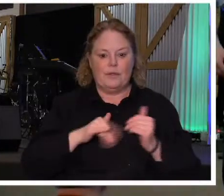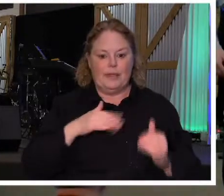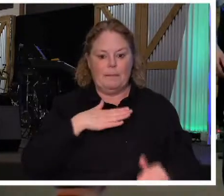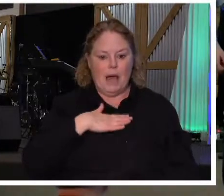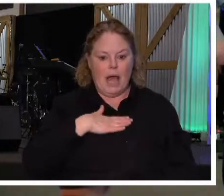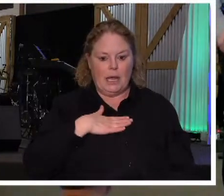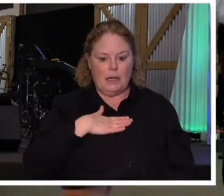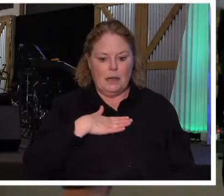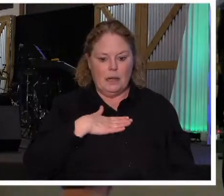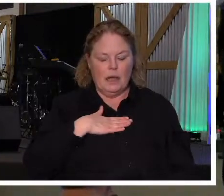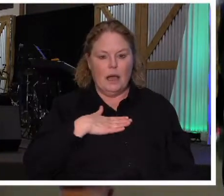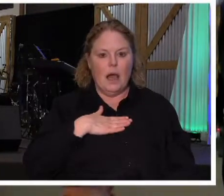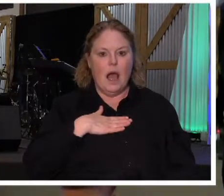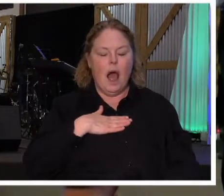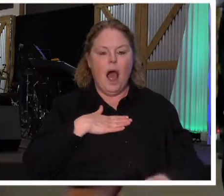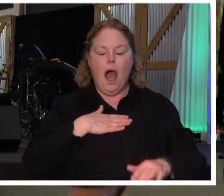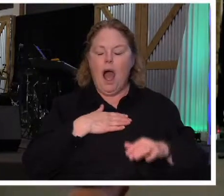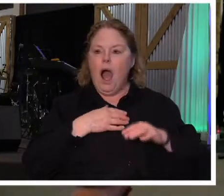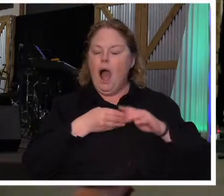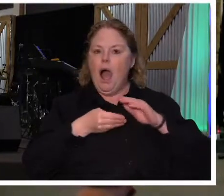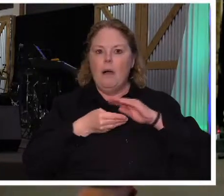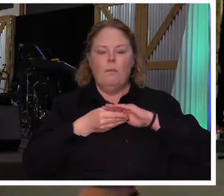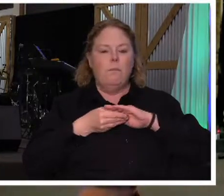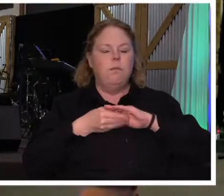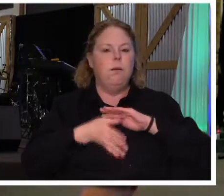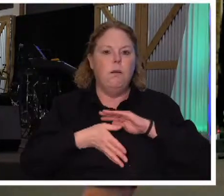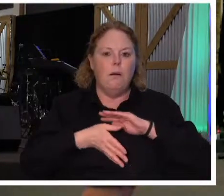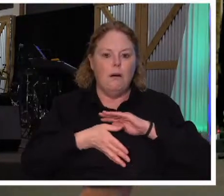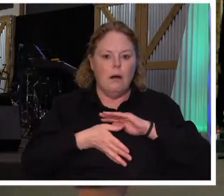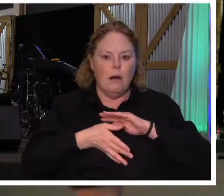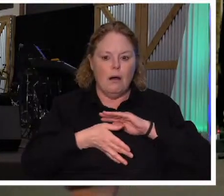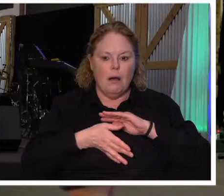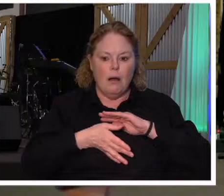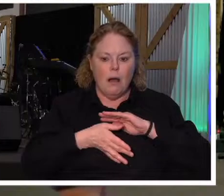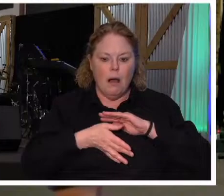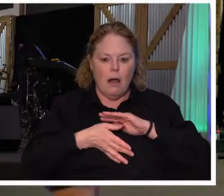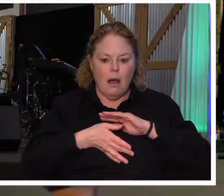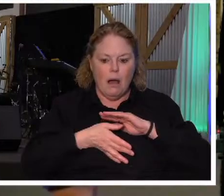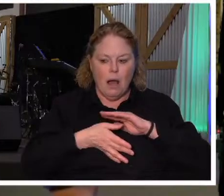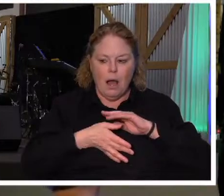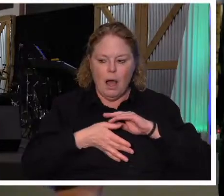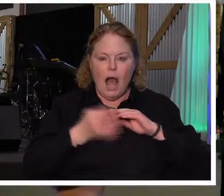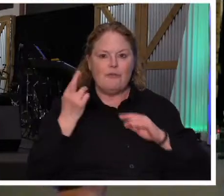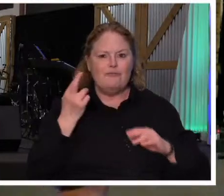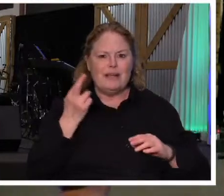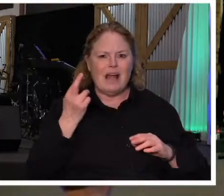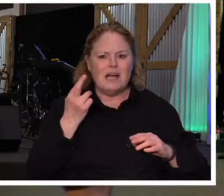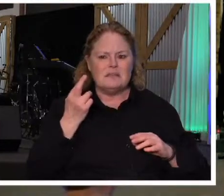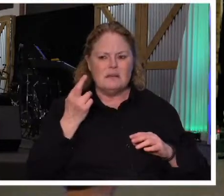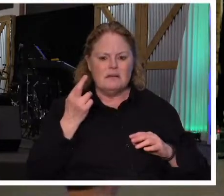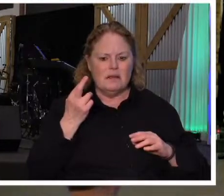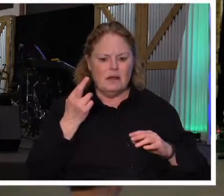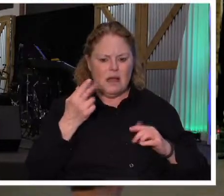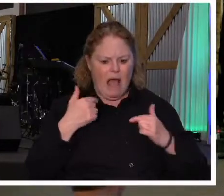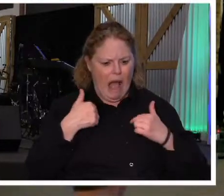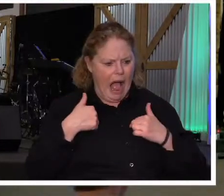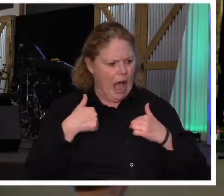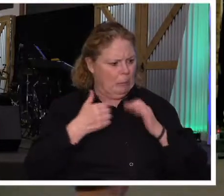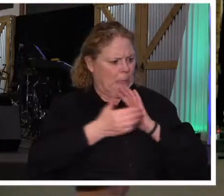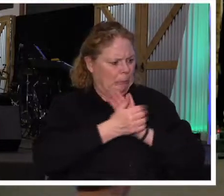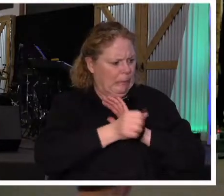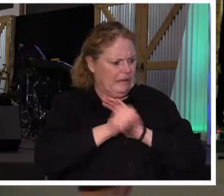And she said, it was a traumatic experience for me to recognize that no matter how good I could